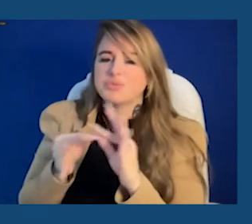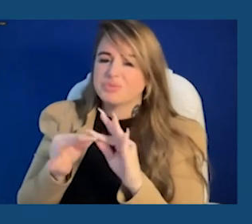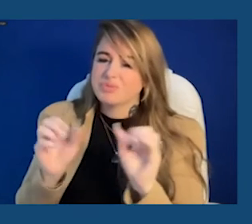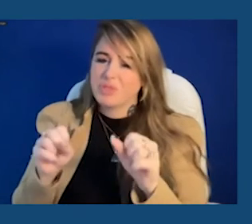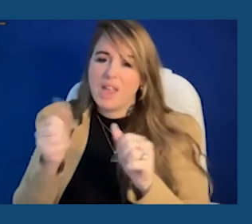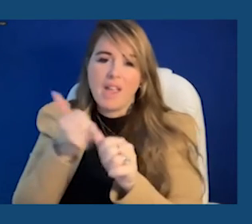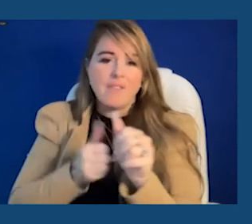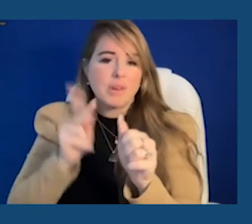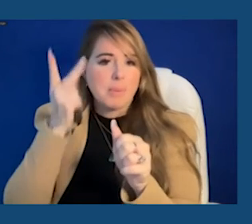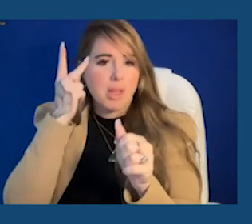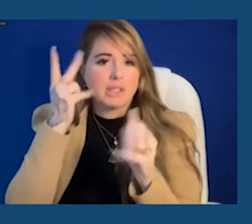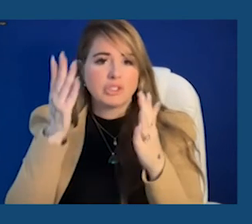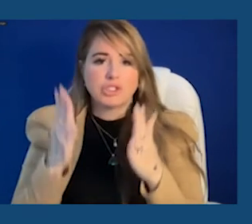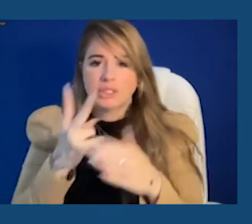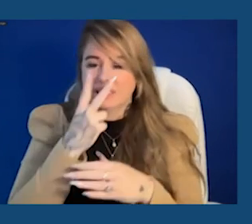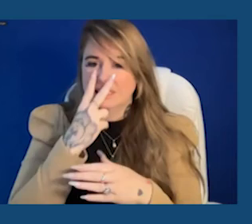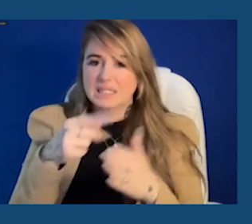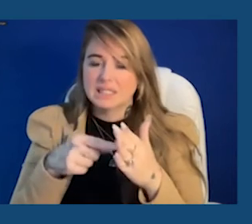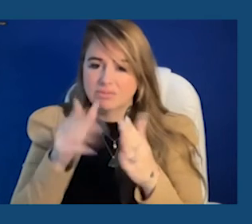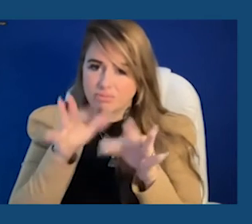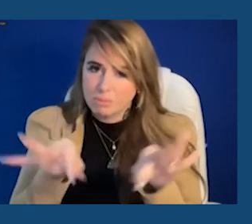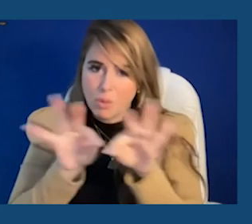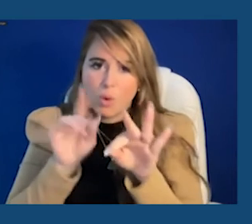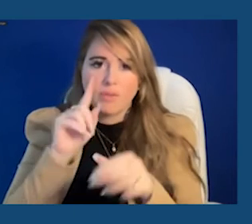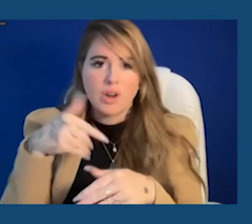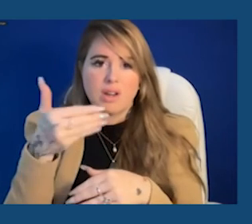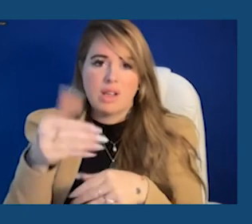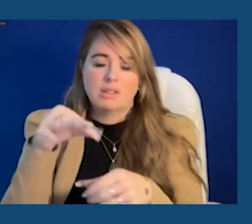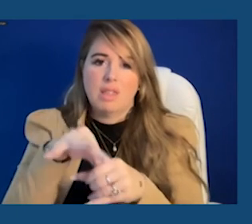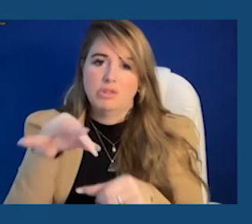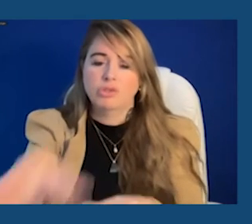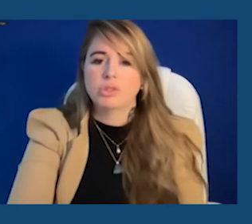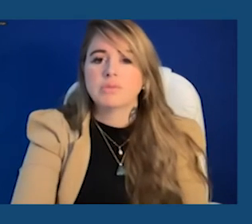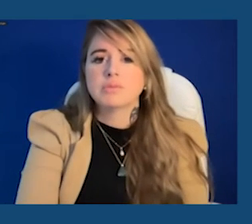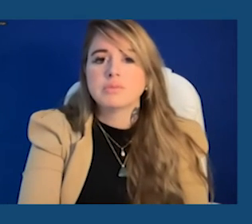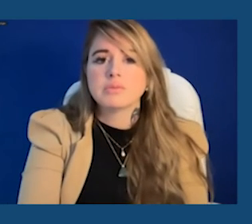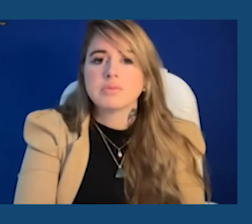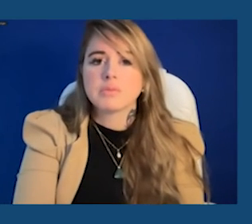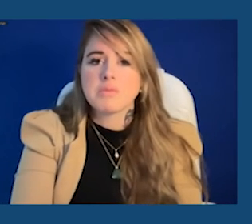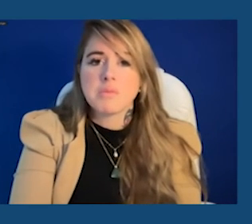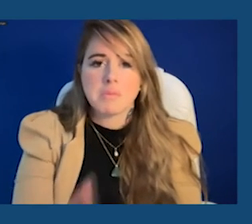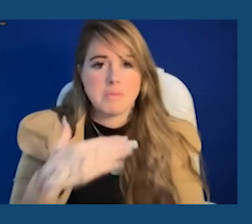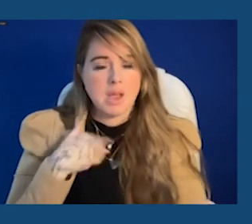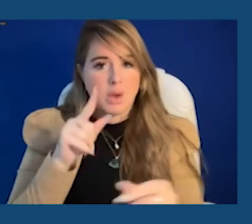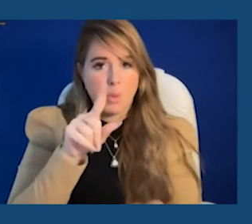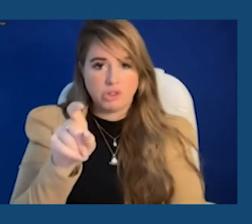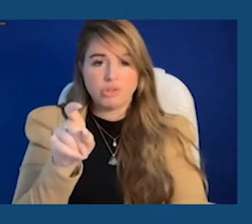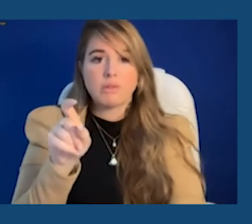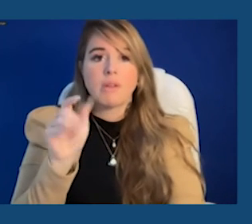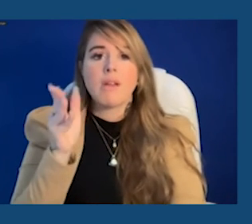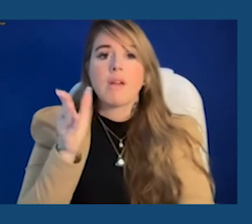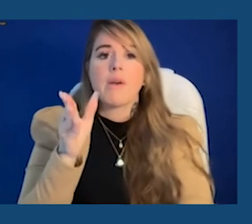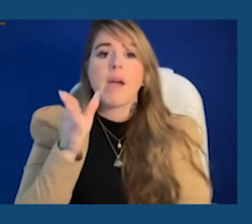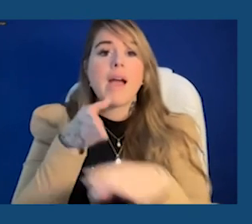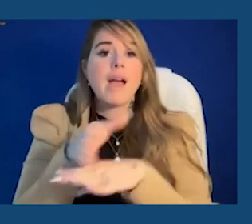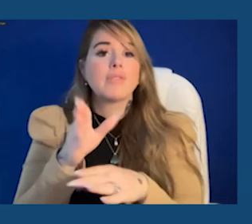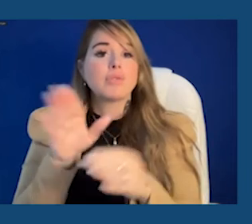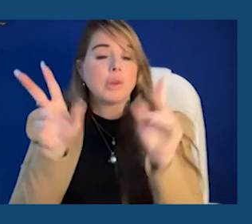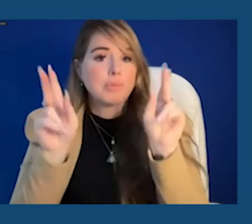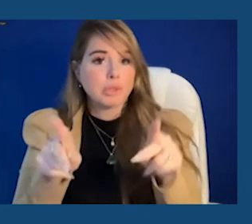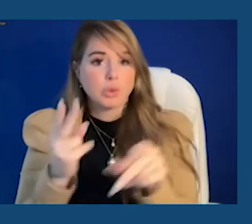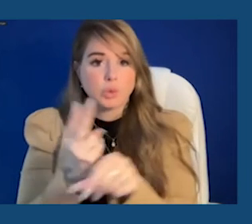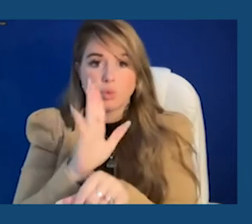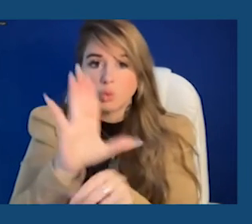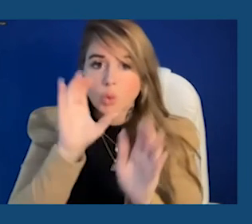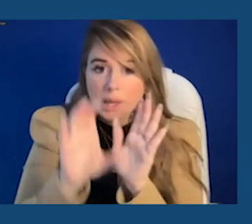playing a major role in the next election. And my question is, after someone takes your image and adds a voice and saying something